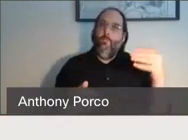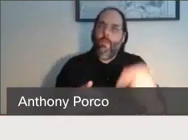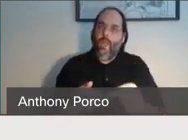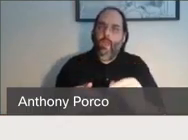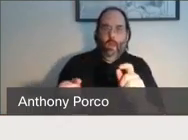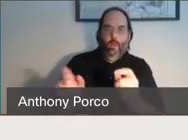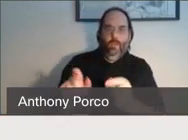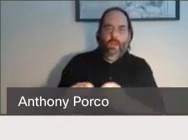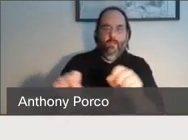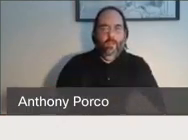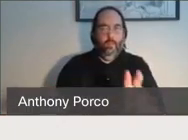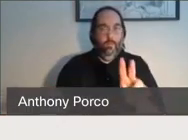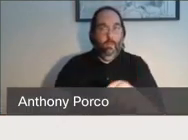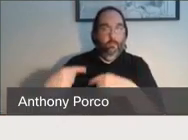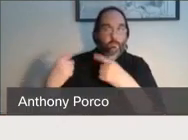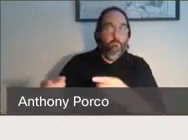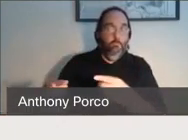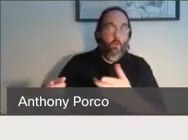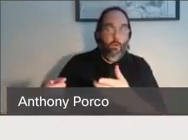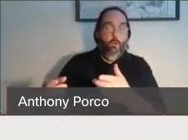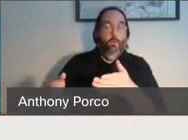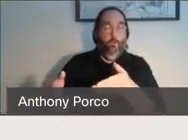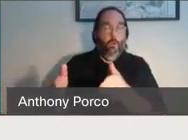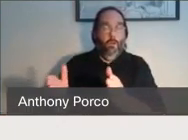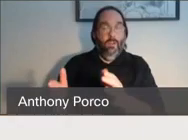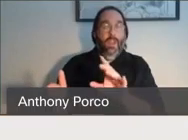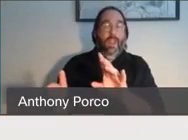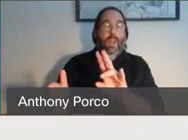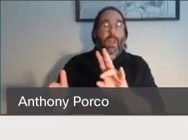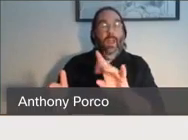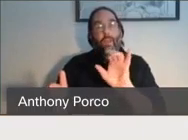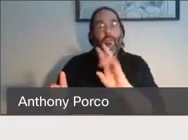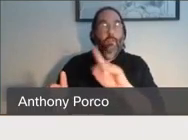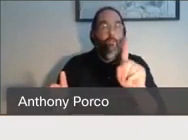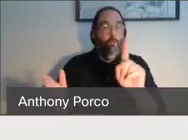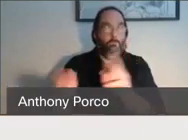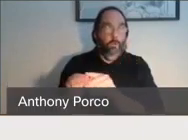updated System 7 authorizations, 871 of them.